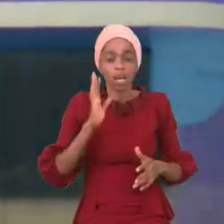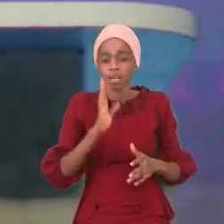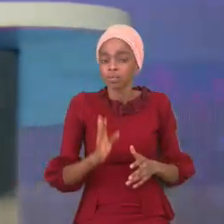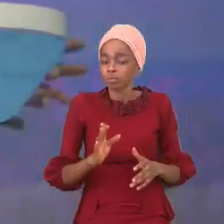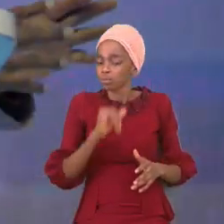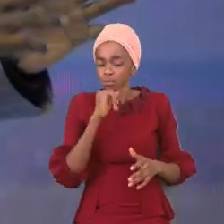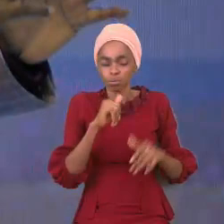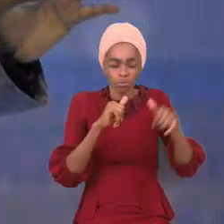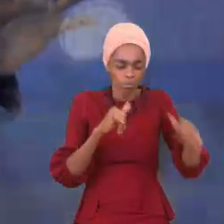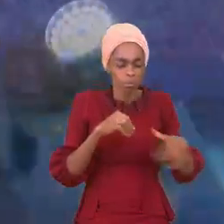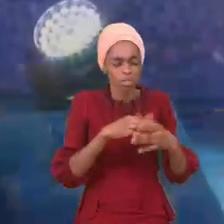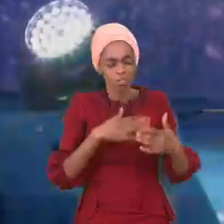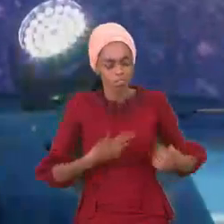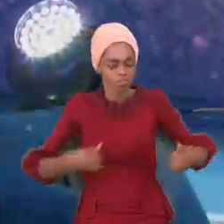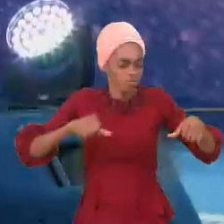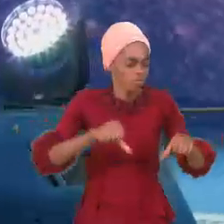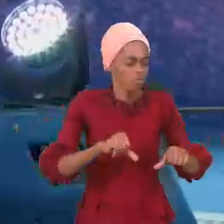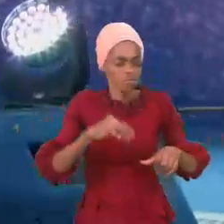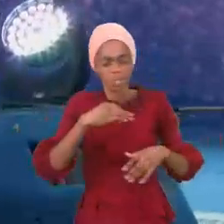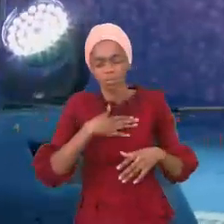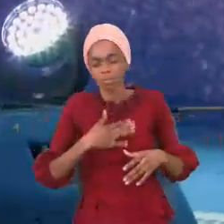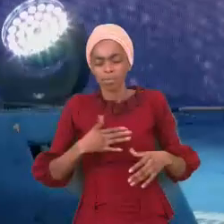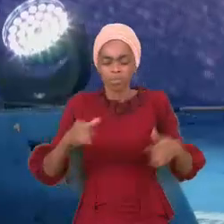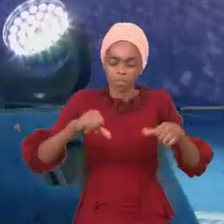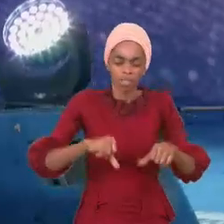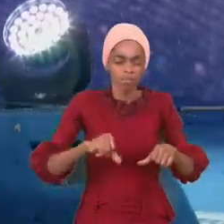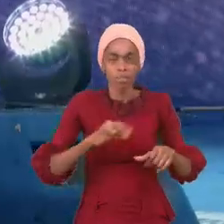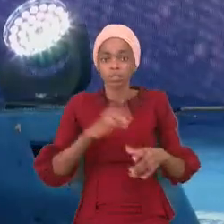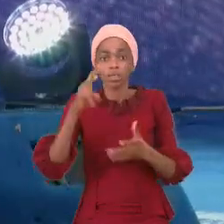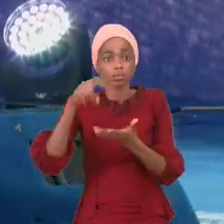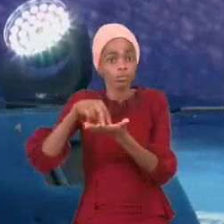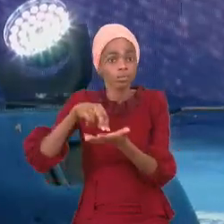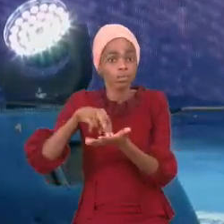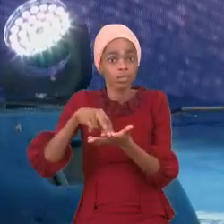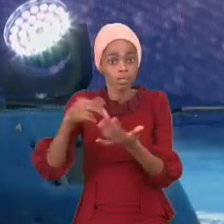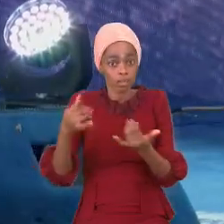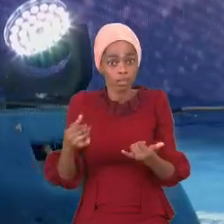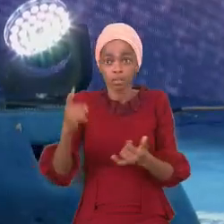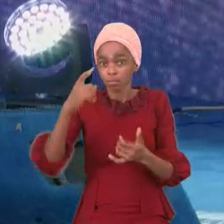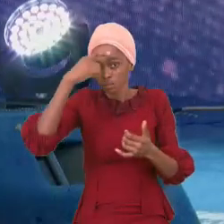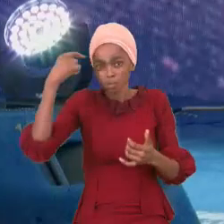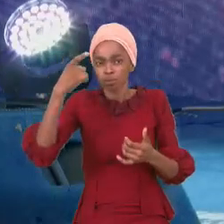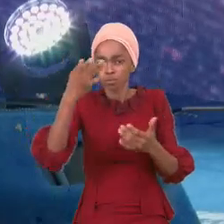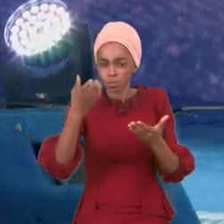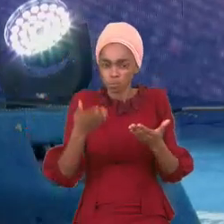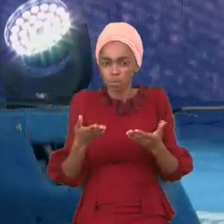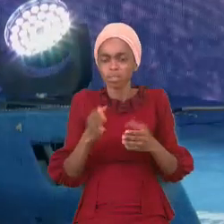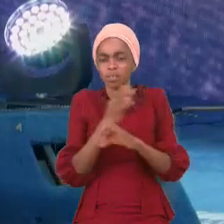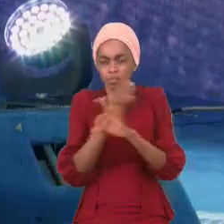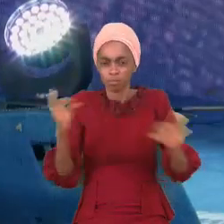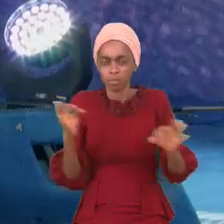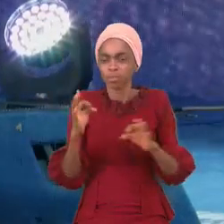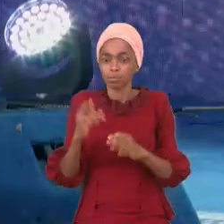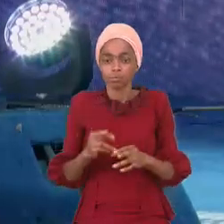my damnation and condemnation. You rise up now, because you want the freedom. On my right